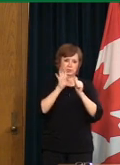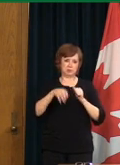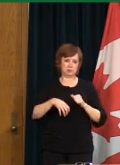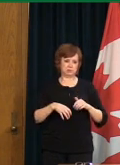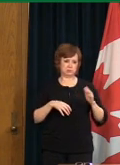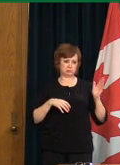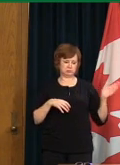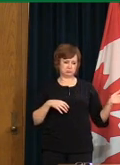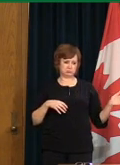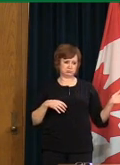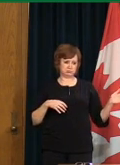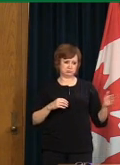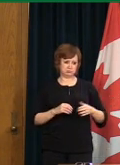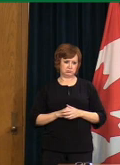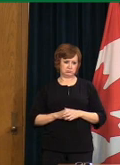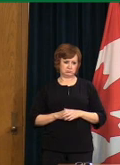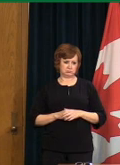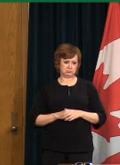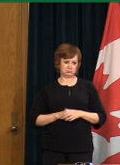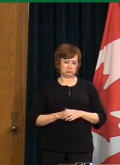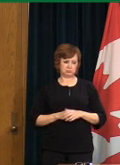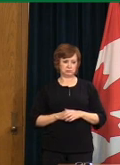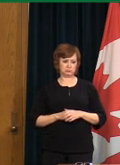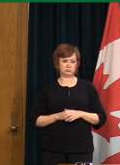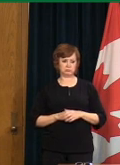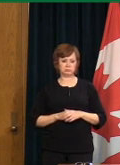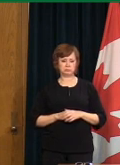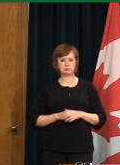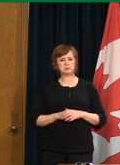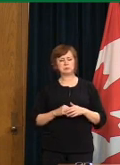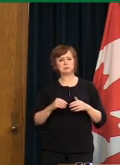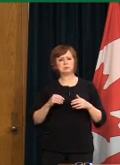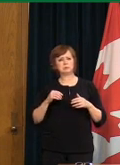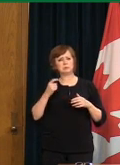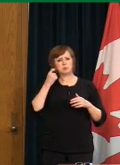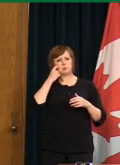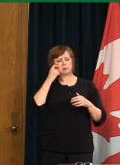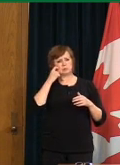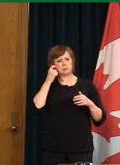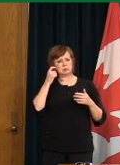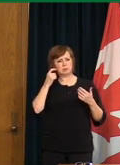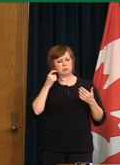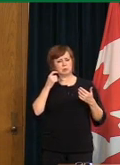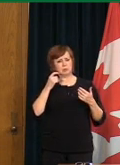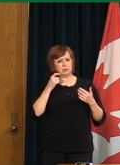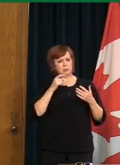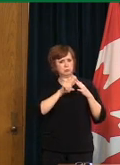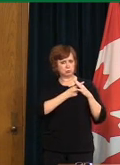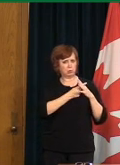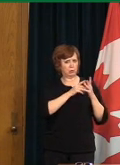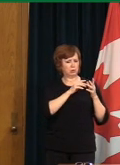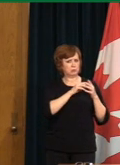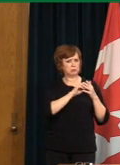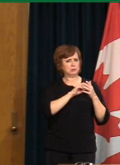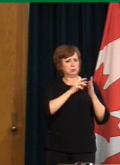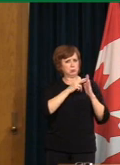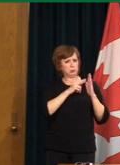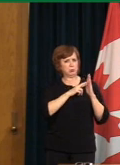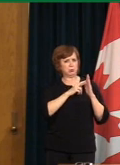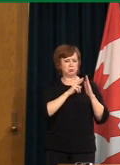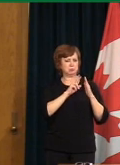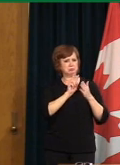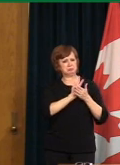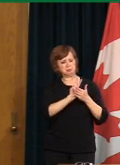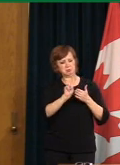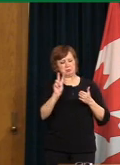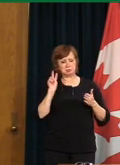put in place some time ago have been helpful. We hope in starting to plateau or at least reducing the rate of transmission that we have,